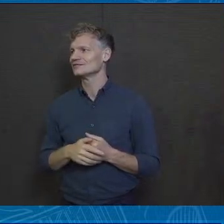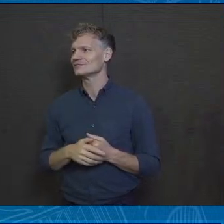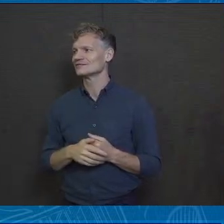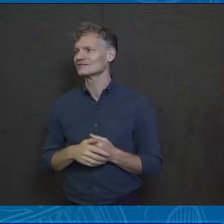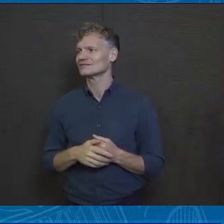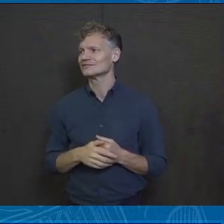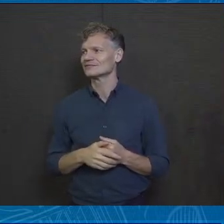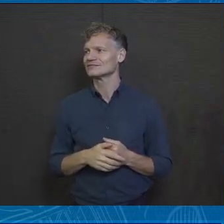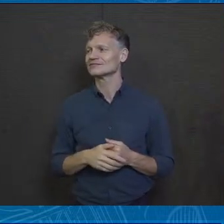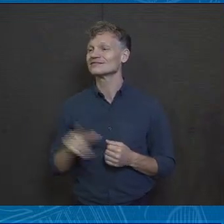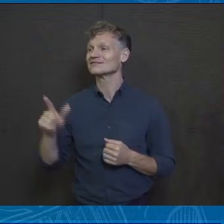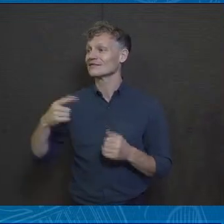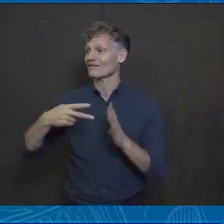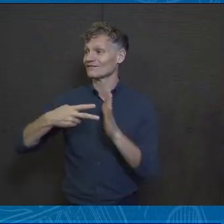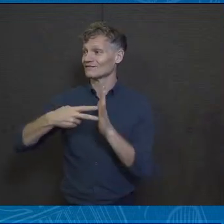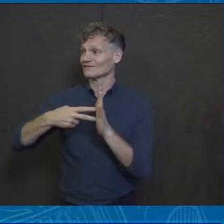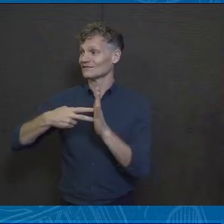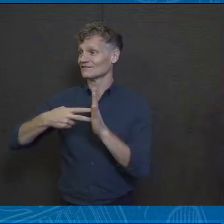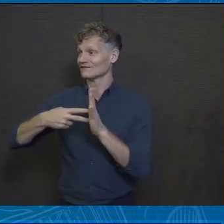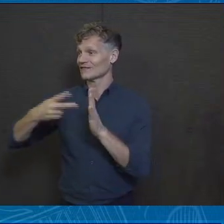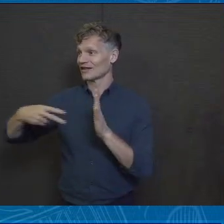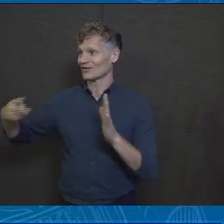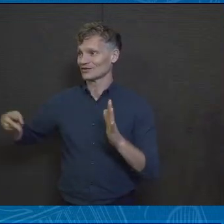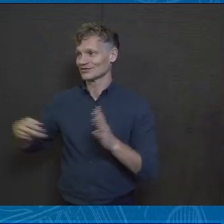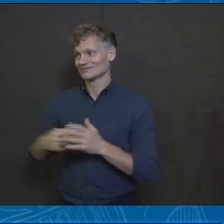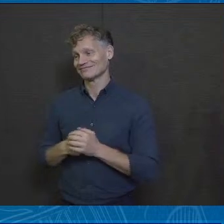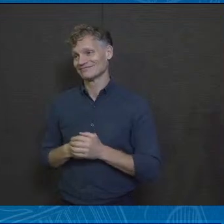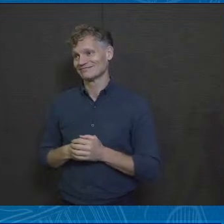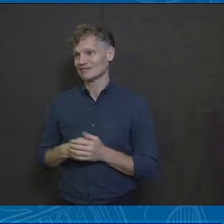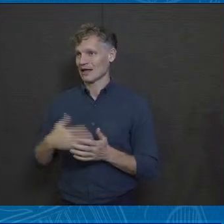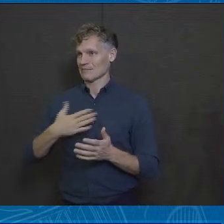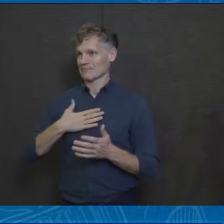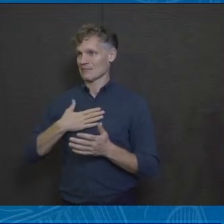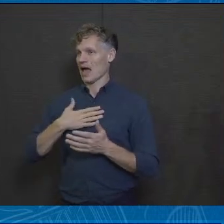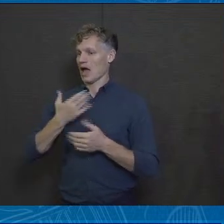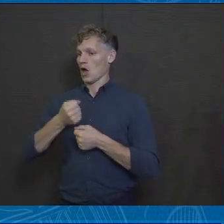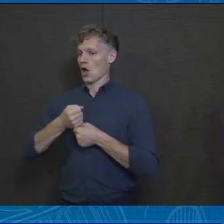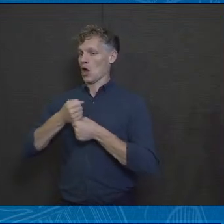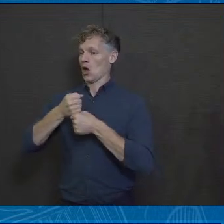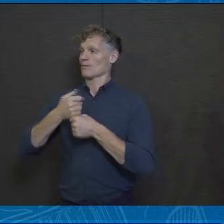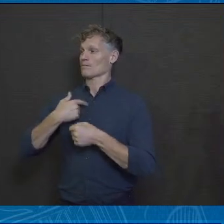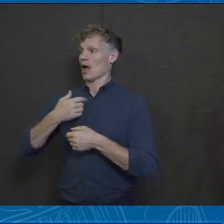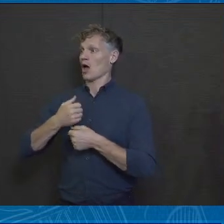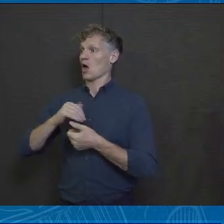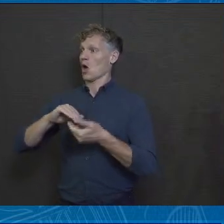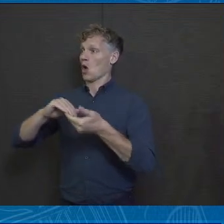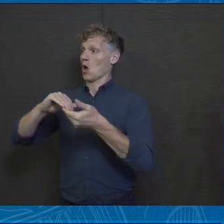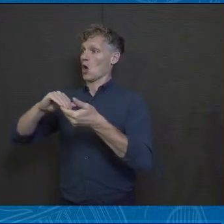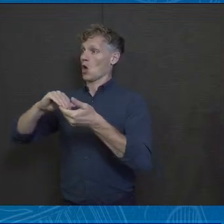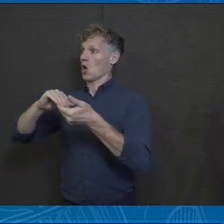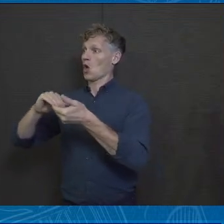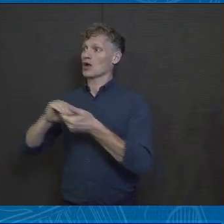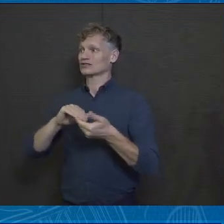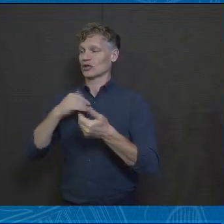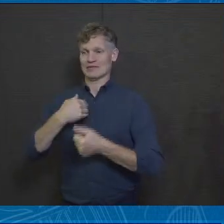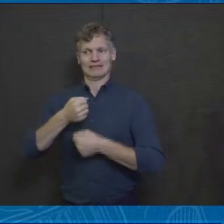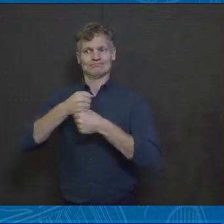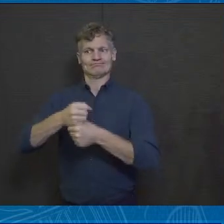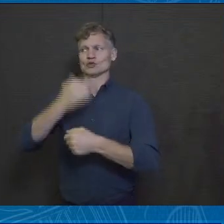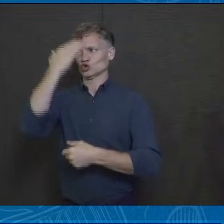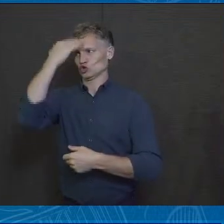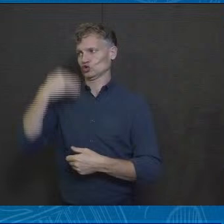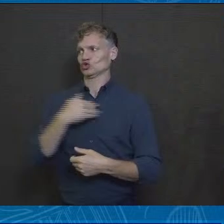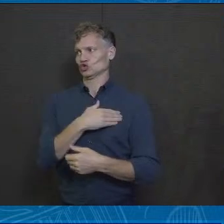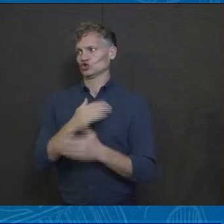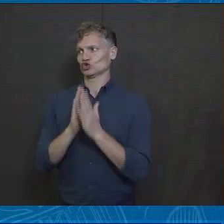Vanuatu? Because from my organization, I'm representing the church. Here in the Philippines, we are predominantly Catholic, and we